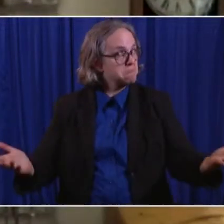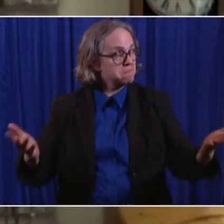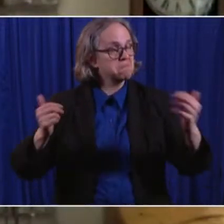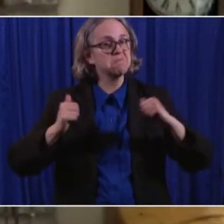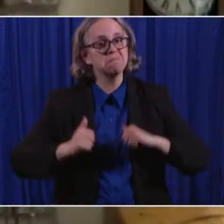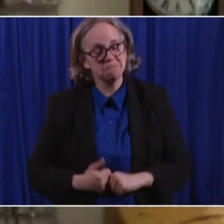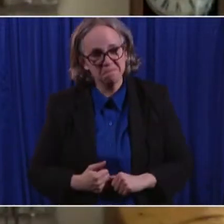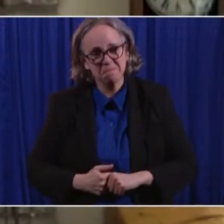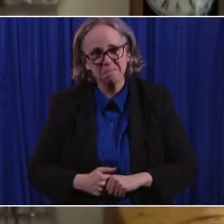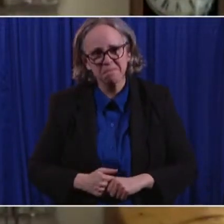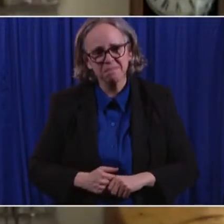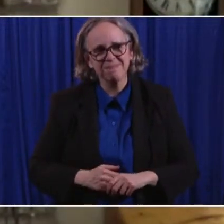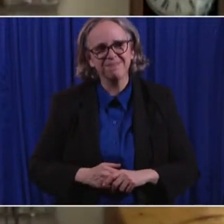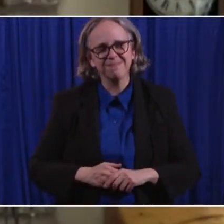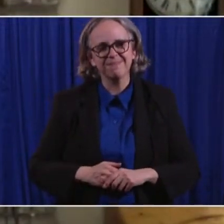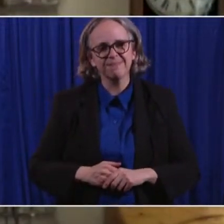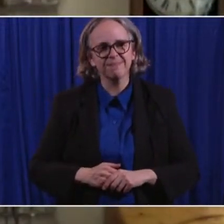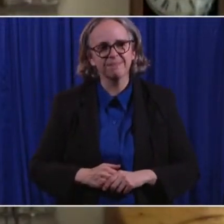We'll go to the next one, Eric.